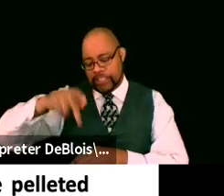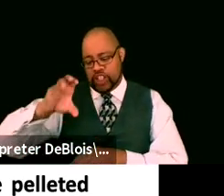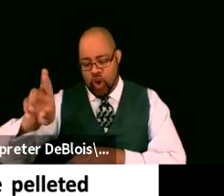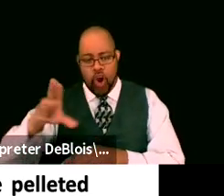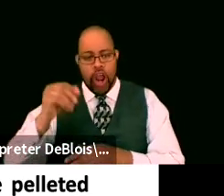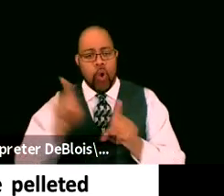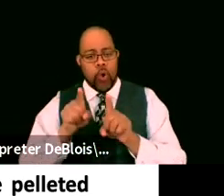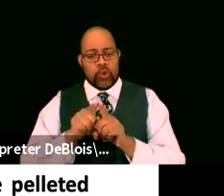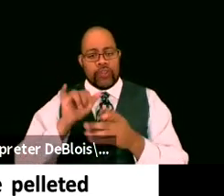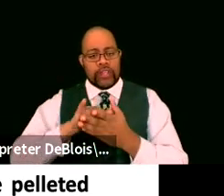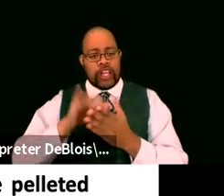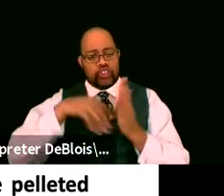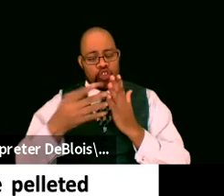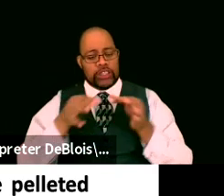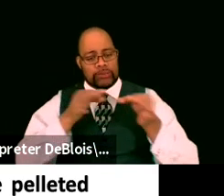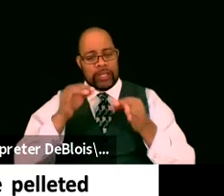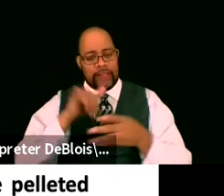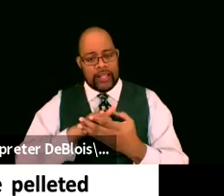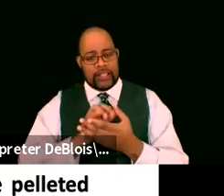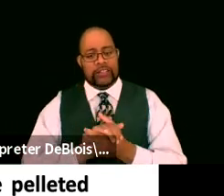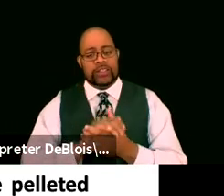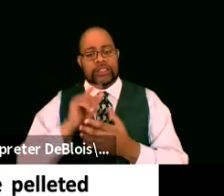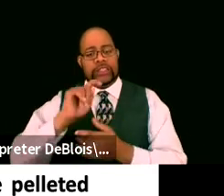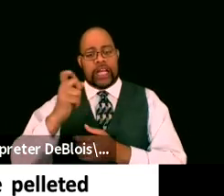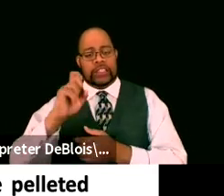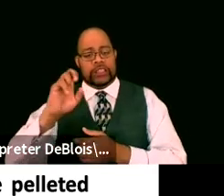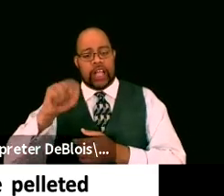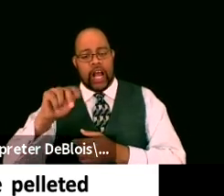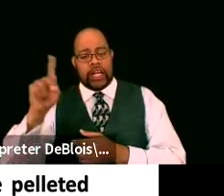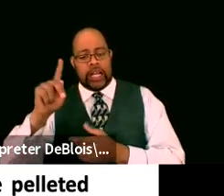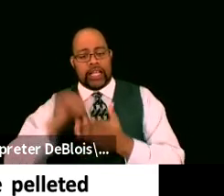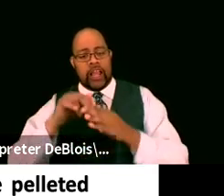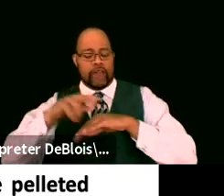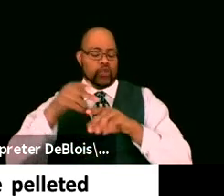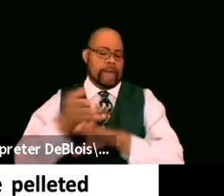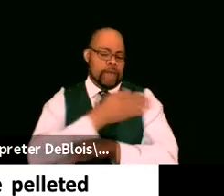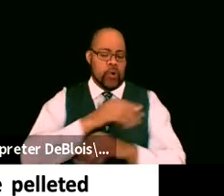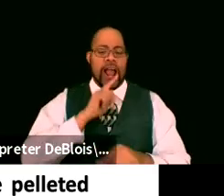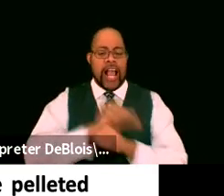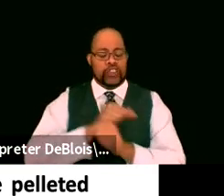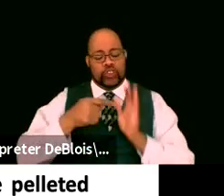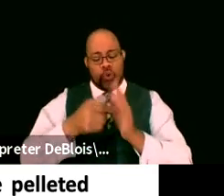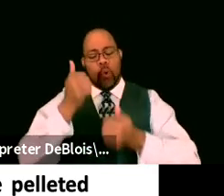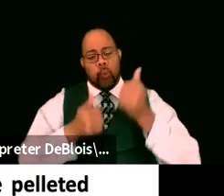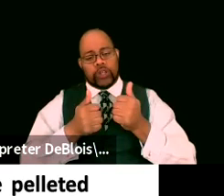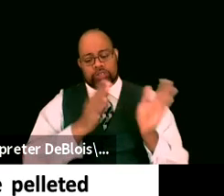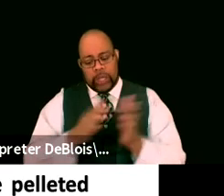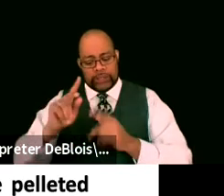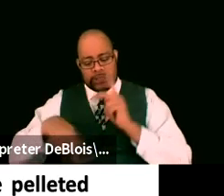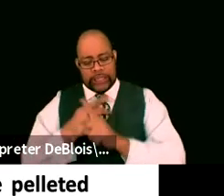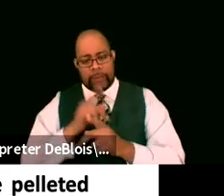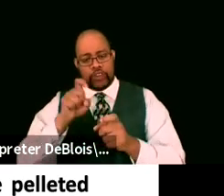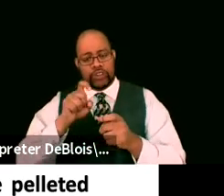the MLST types defined in DePorter et al., which is the taxonomic publication I referred to previously, actually defined which sequence type should be typed